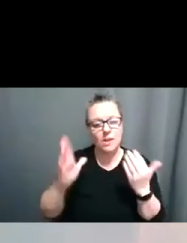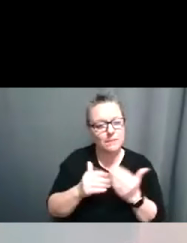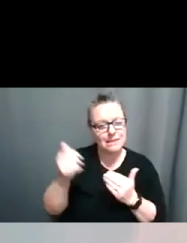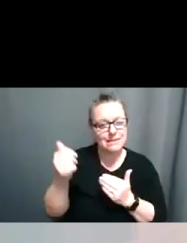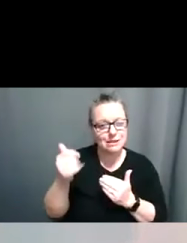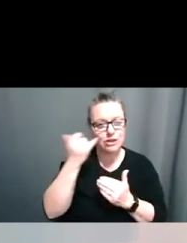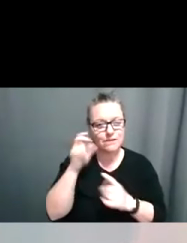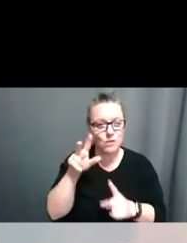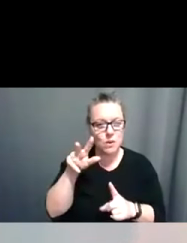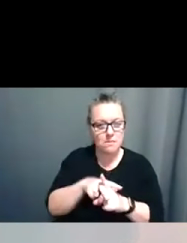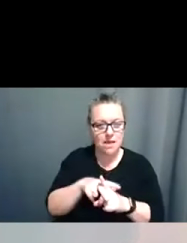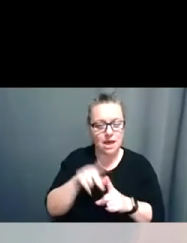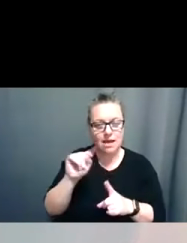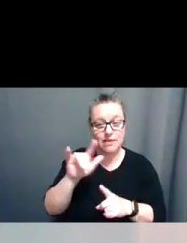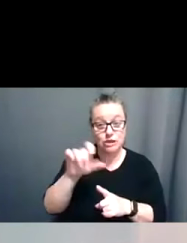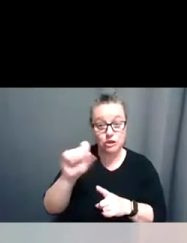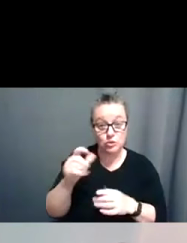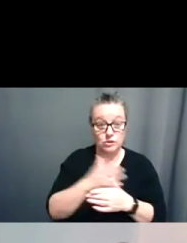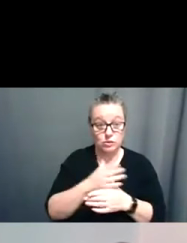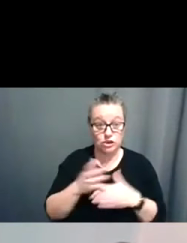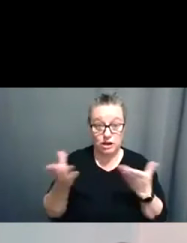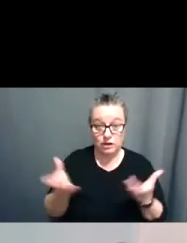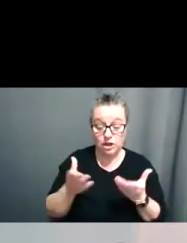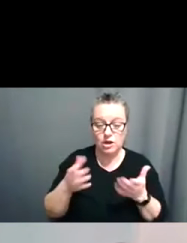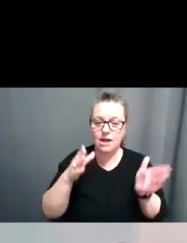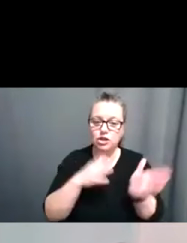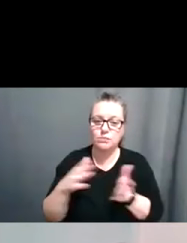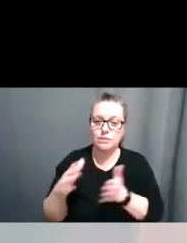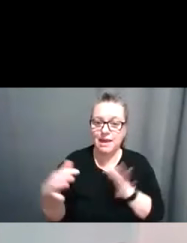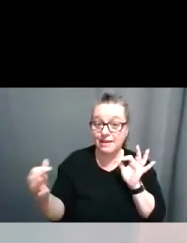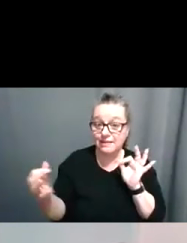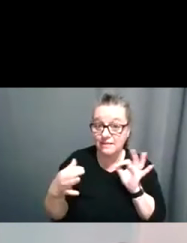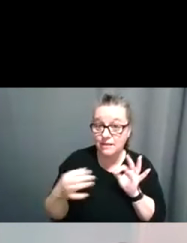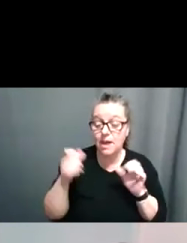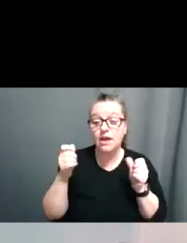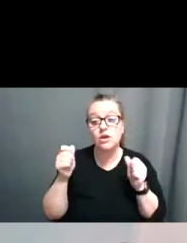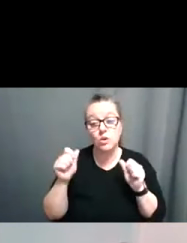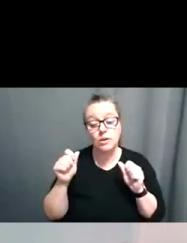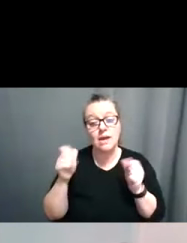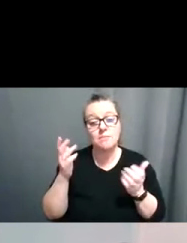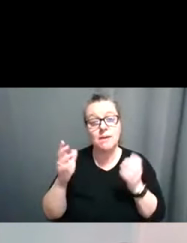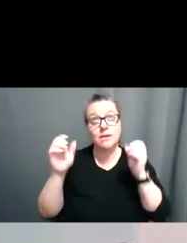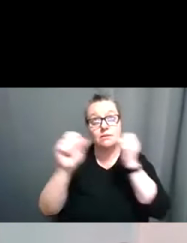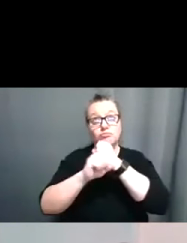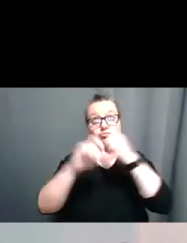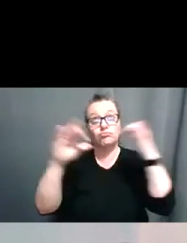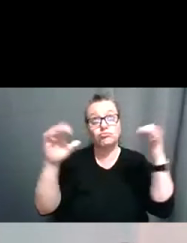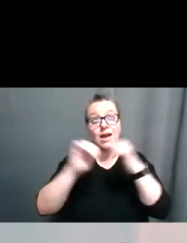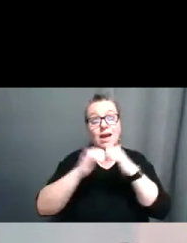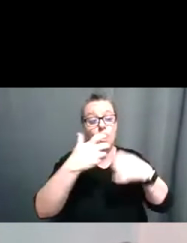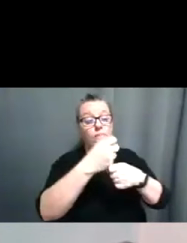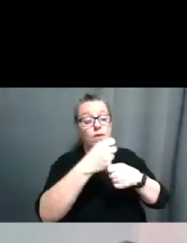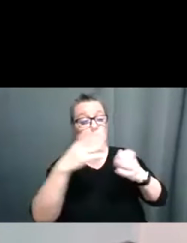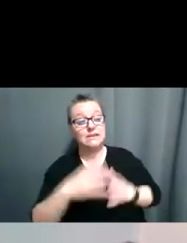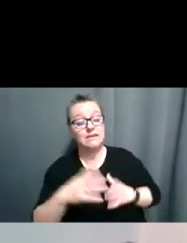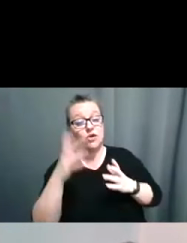you apply the tools we're sharing here. As you're planning out this feedback you need to give, you can probably also picture how the feedback recipient is going